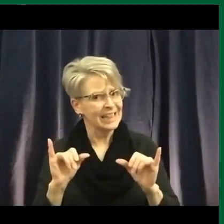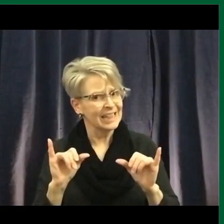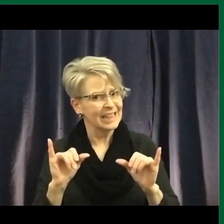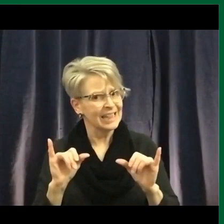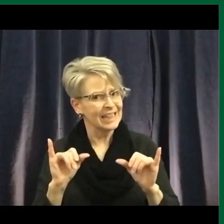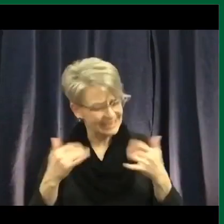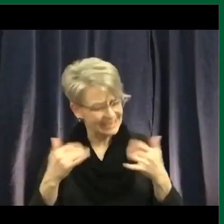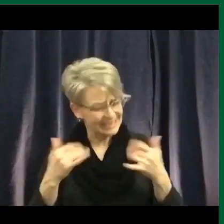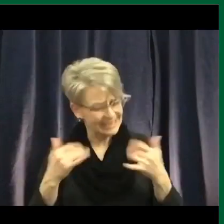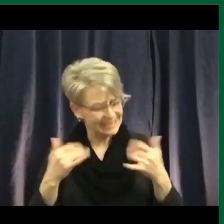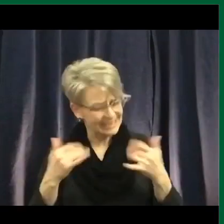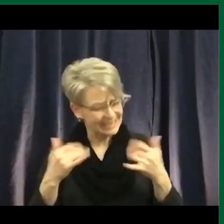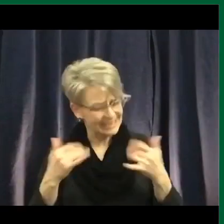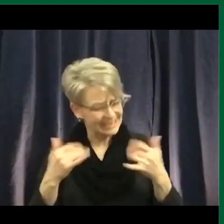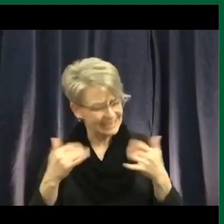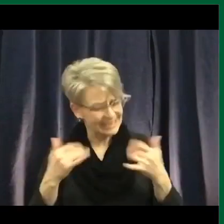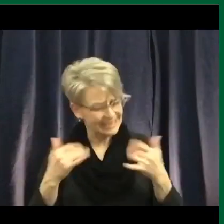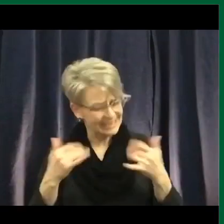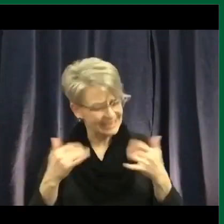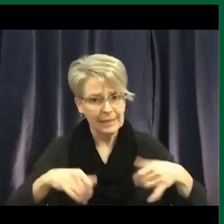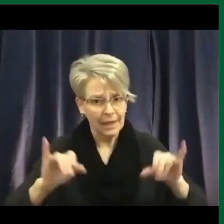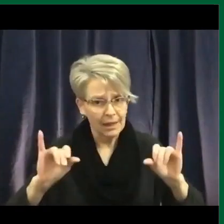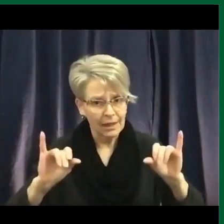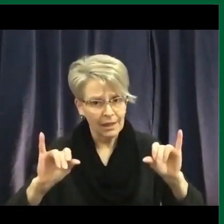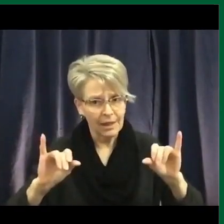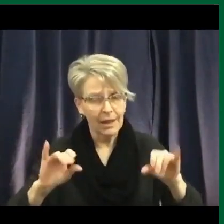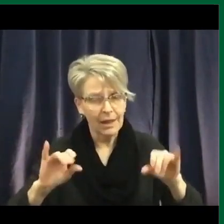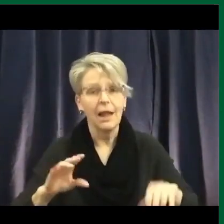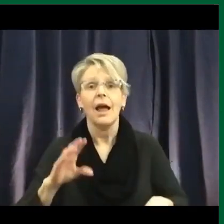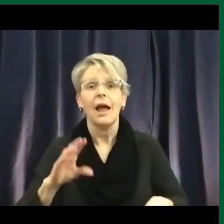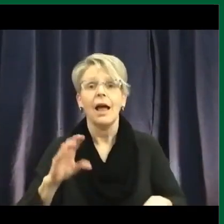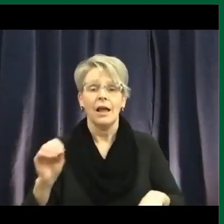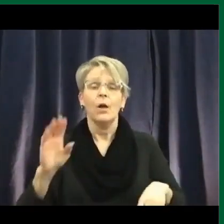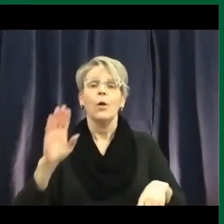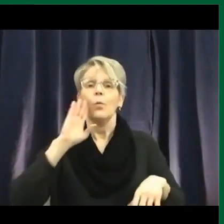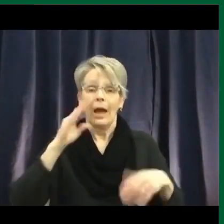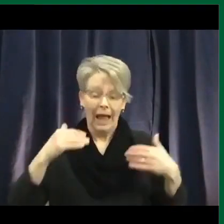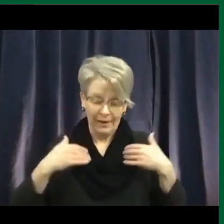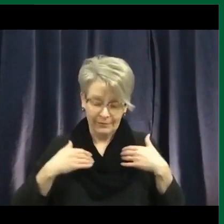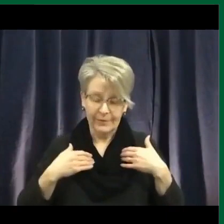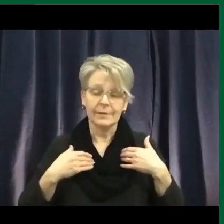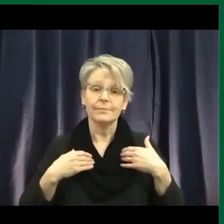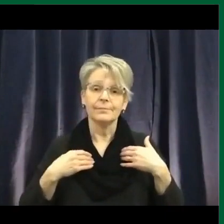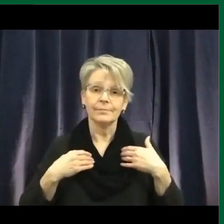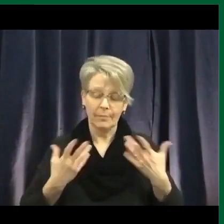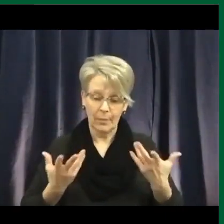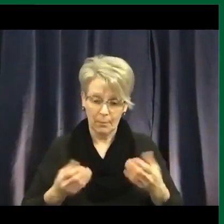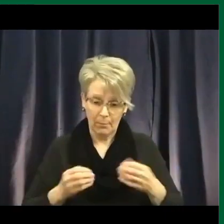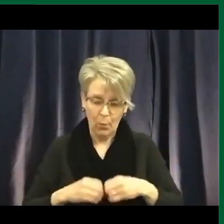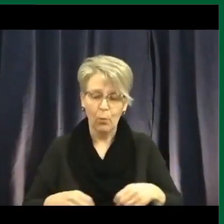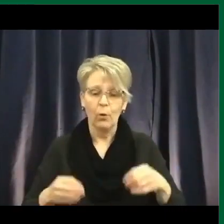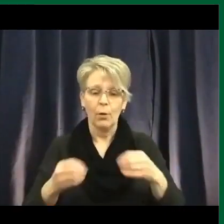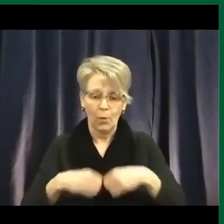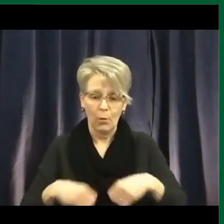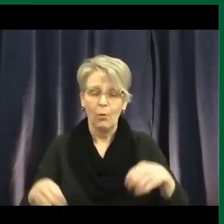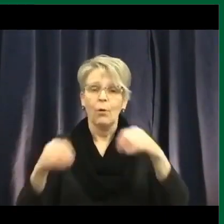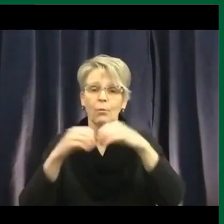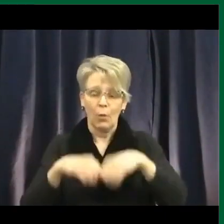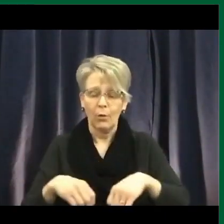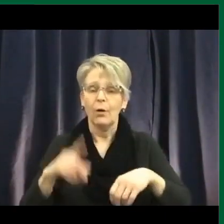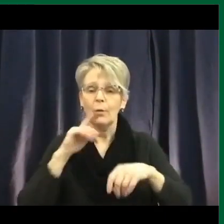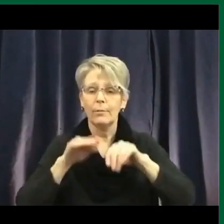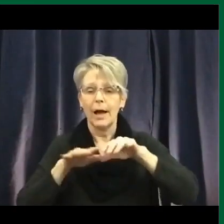each and every day here in the province. But we also do have, and will have increasingly in the days ahead, access to these vaccines that